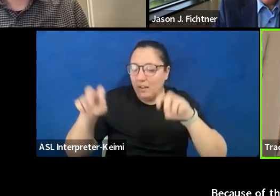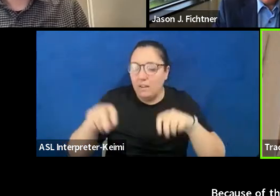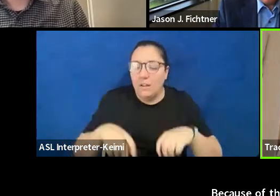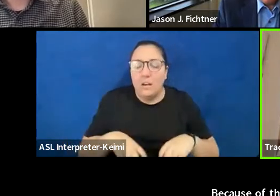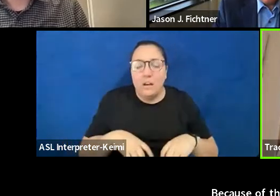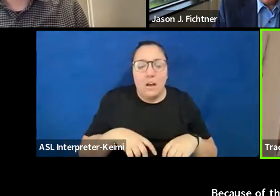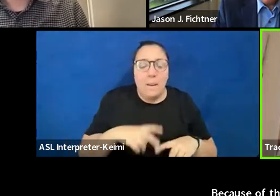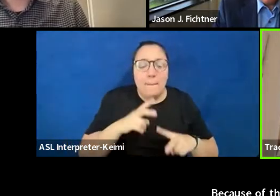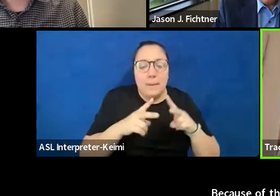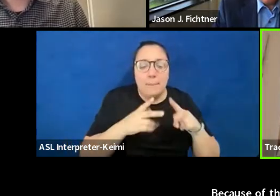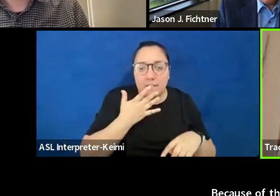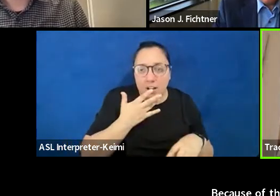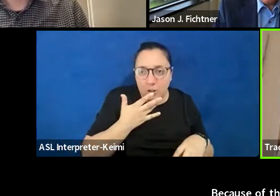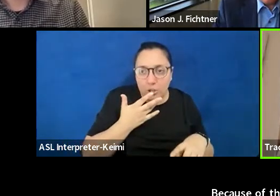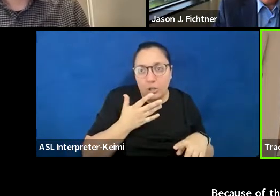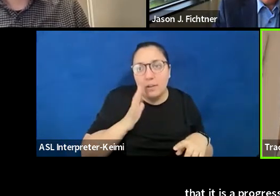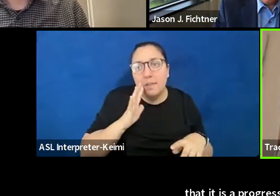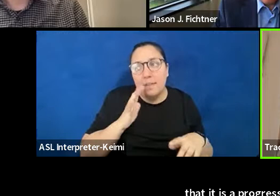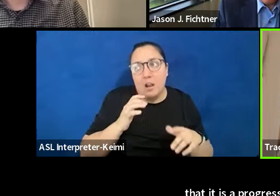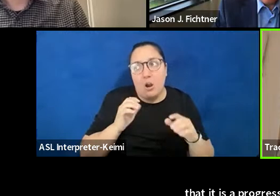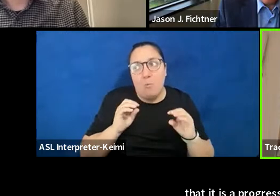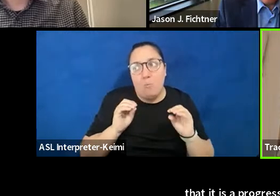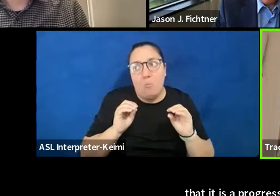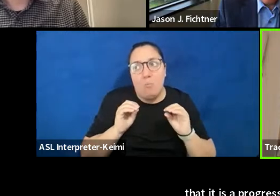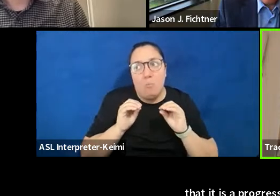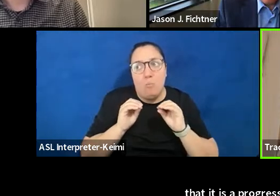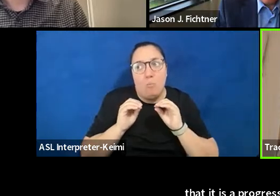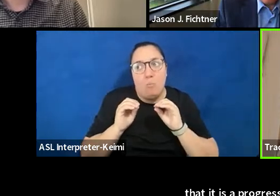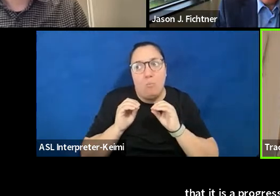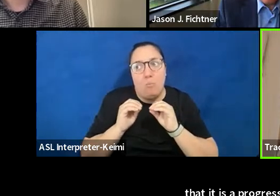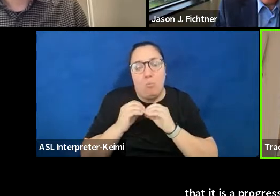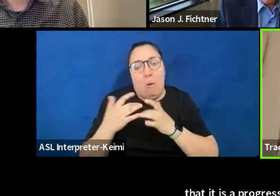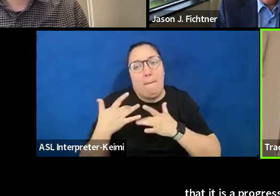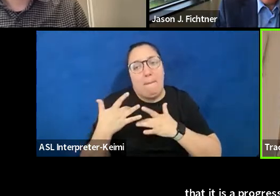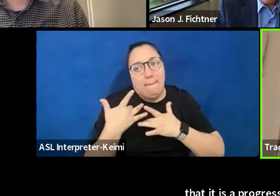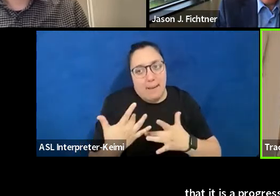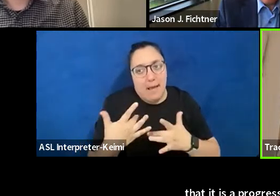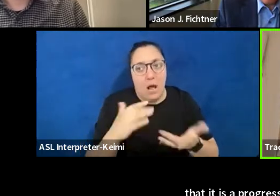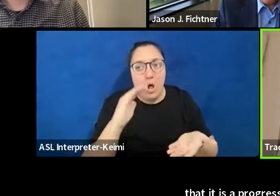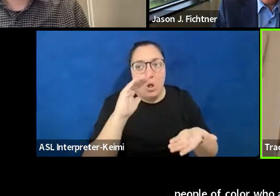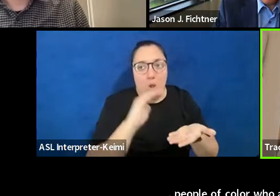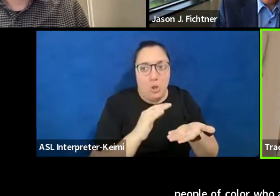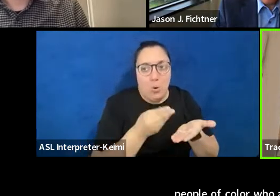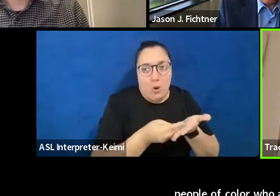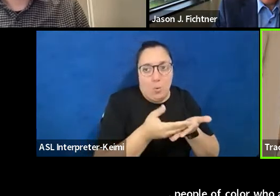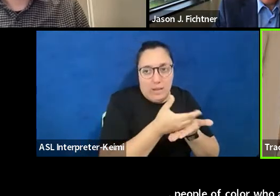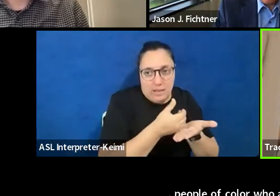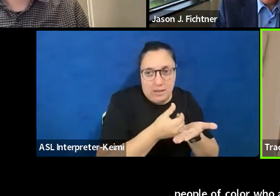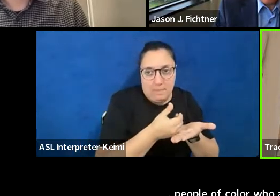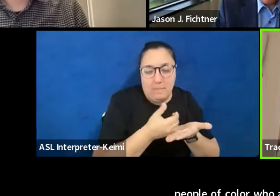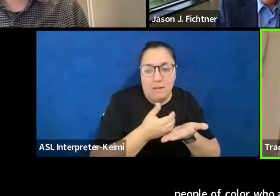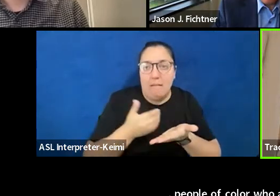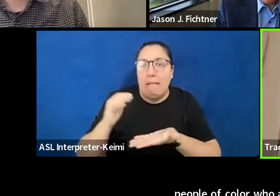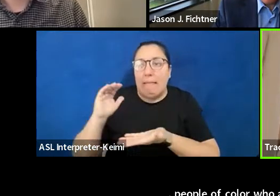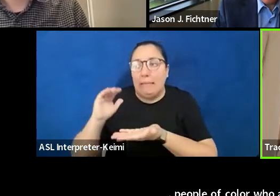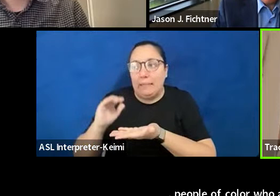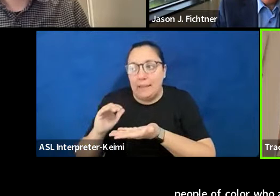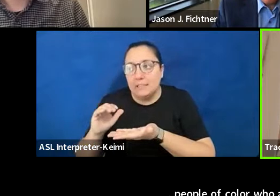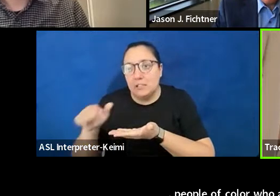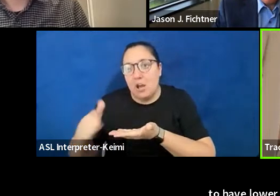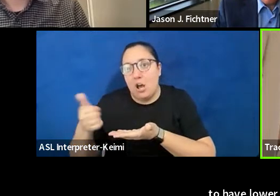are more likely to have lower wages and less in terms of other resources, to Jason's